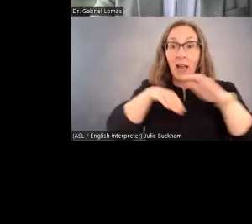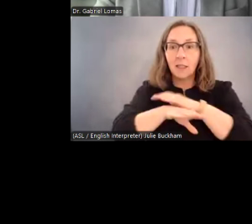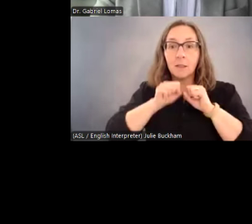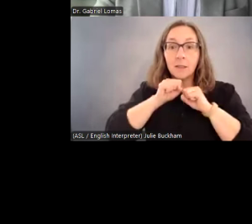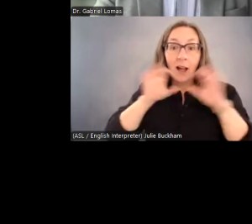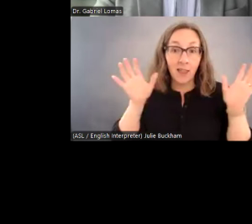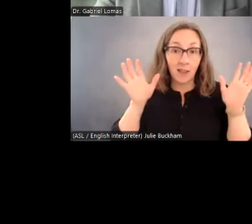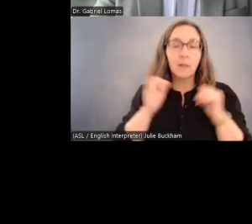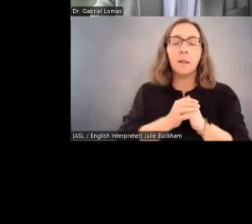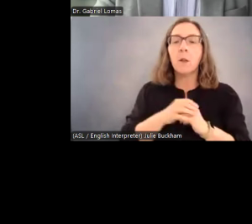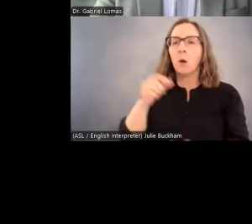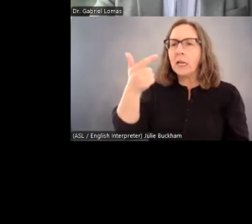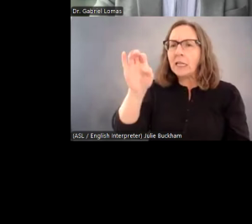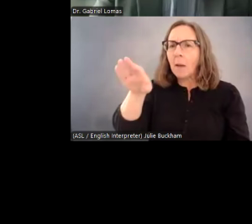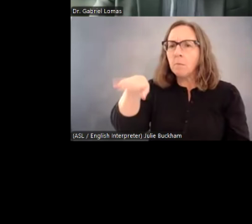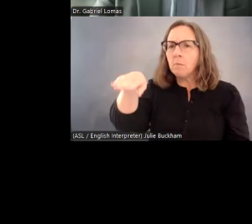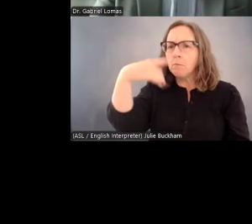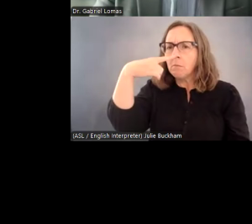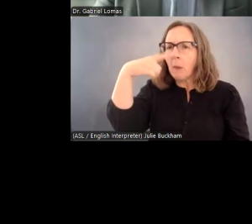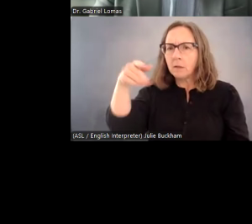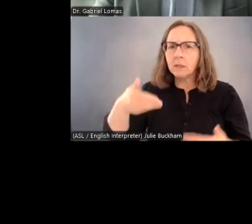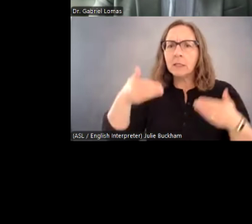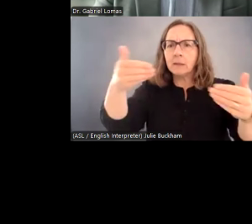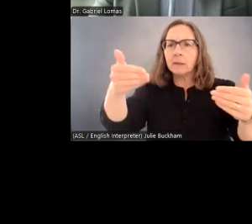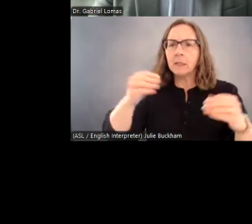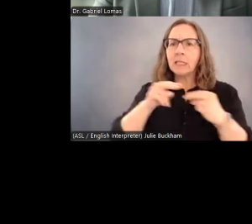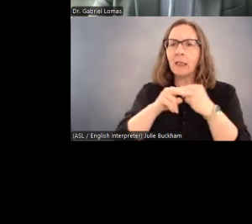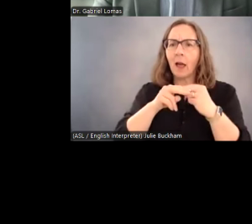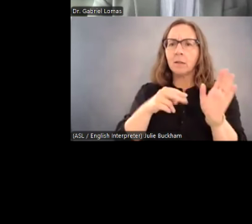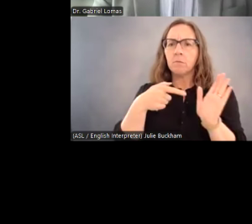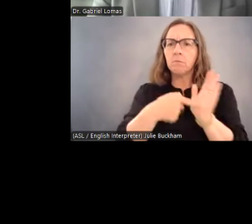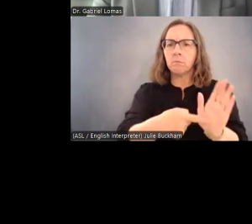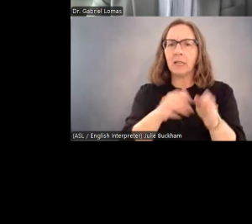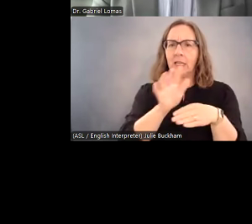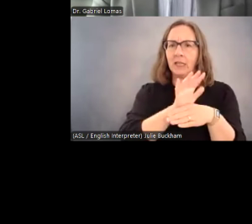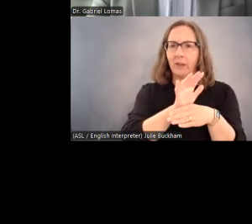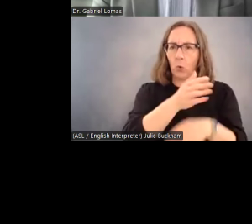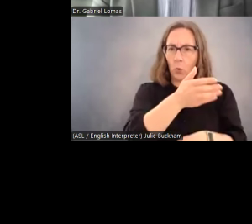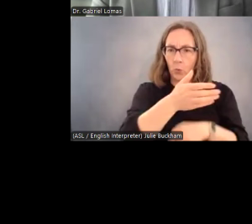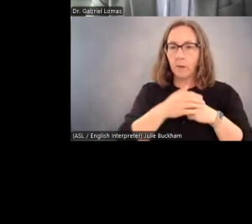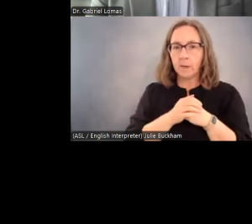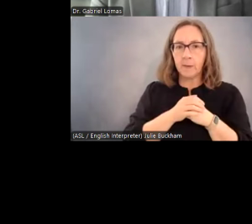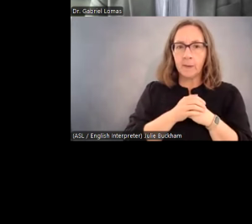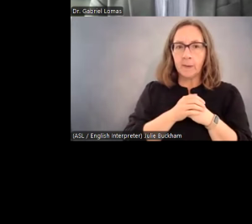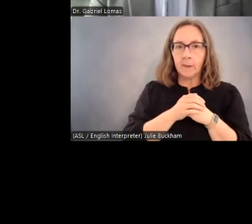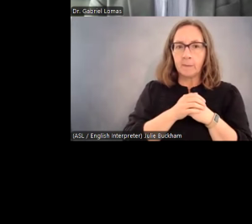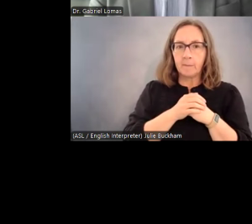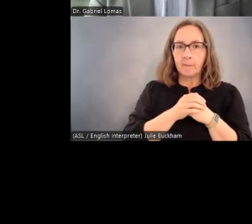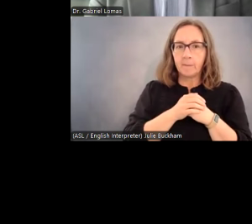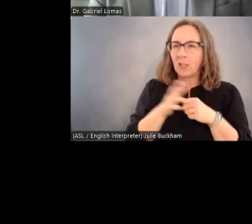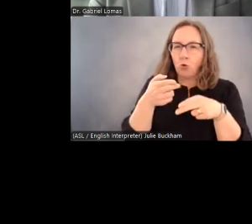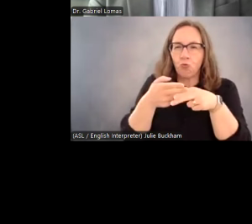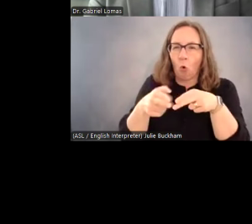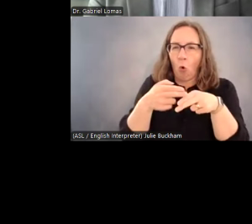to ask Gabe to go to the next slide, and we're going to go to just look at a little bit